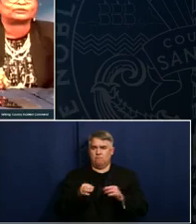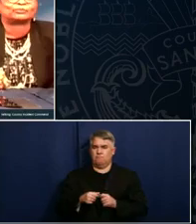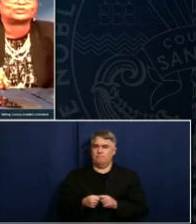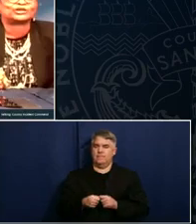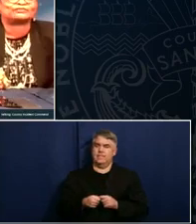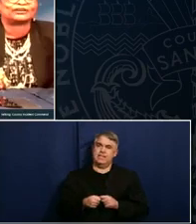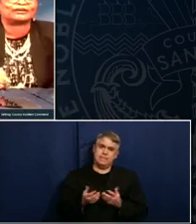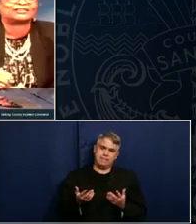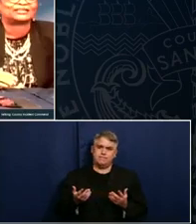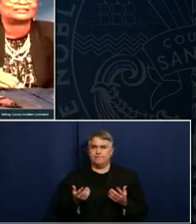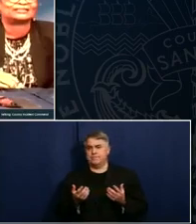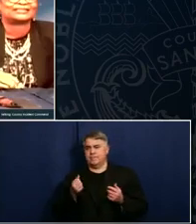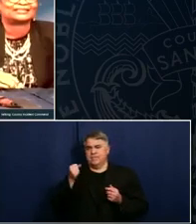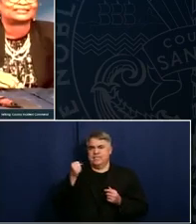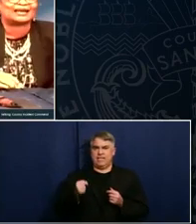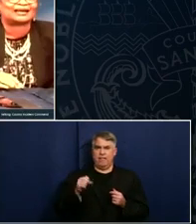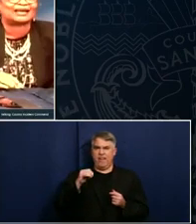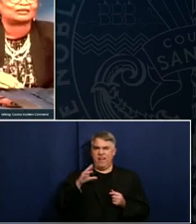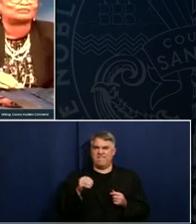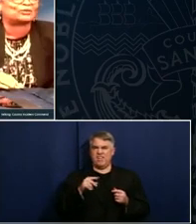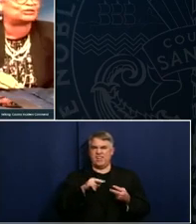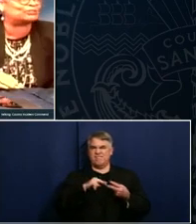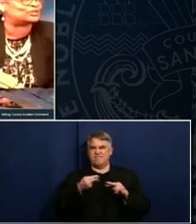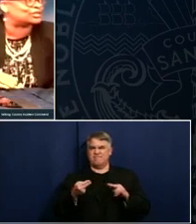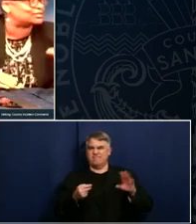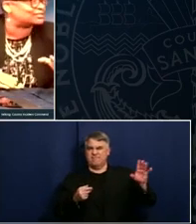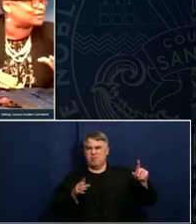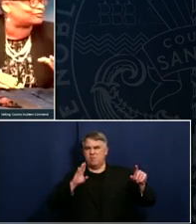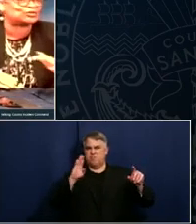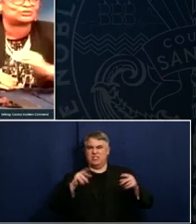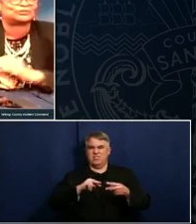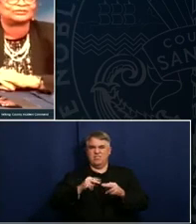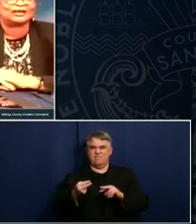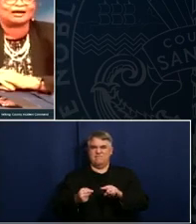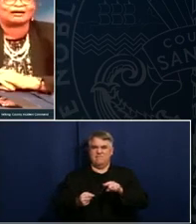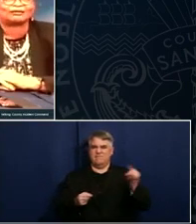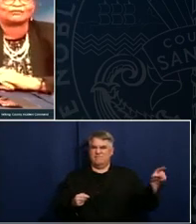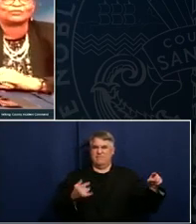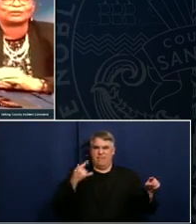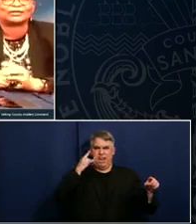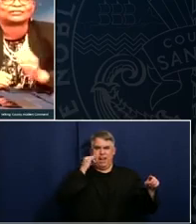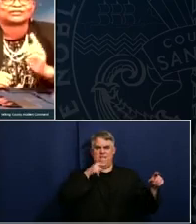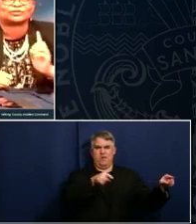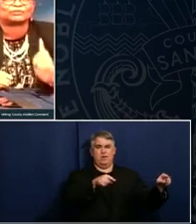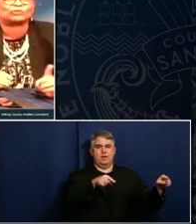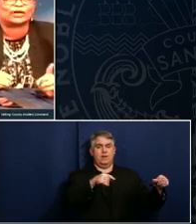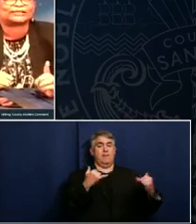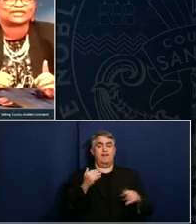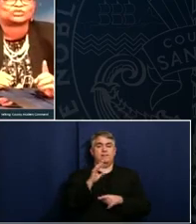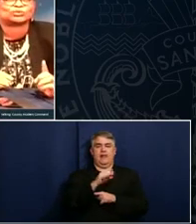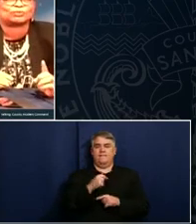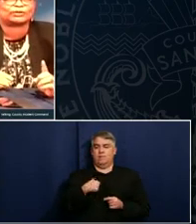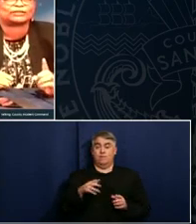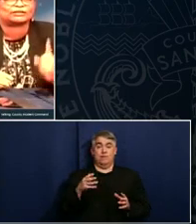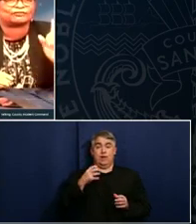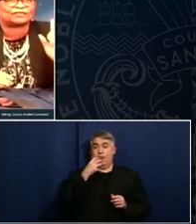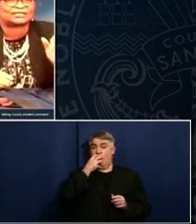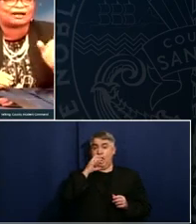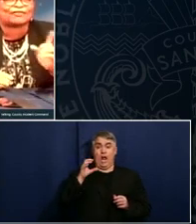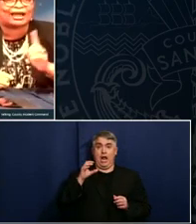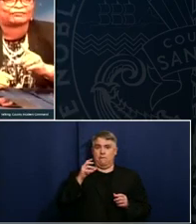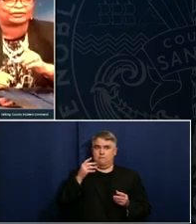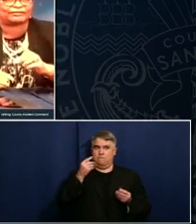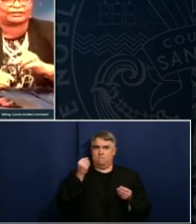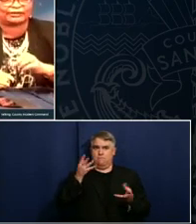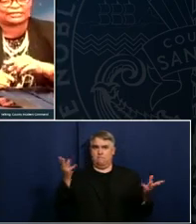South African or Brazilian variants in California, but just this afternoon, hot off the press, there's been one case reported of